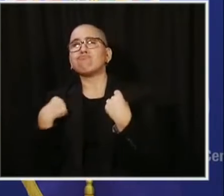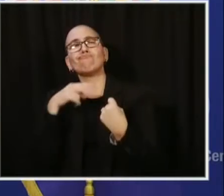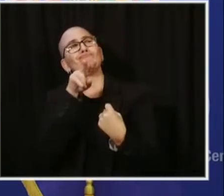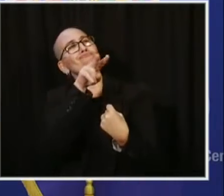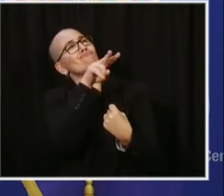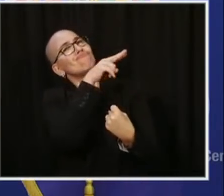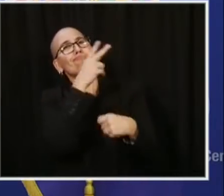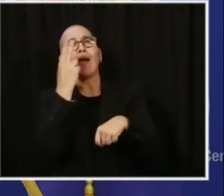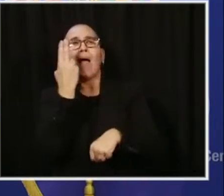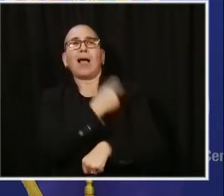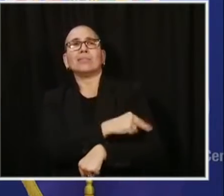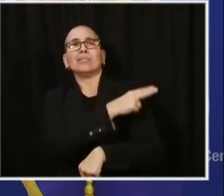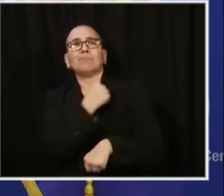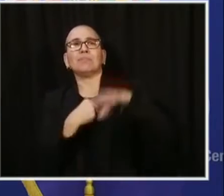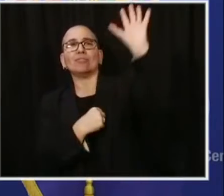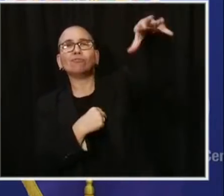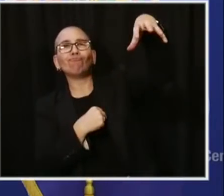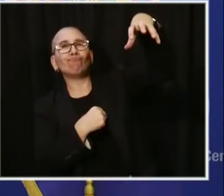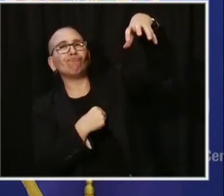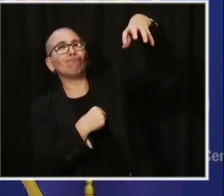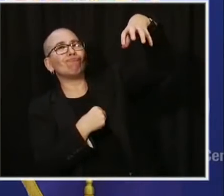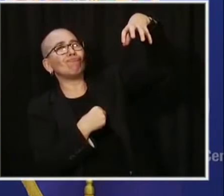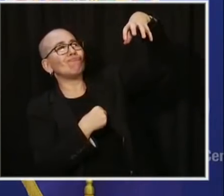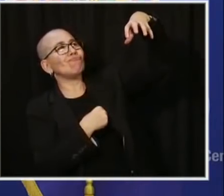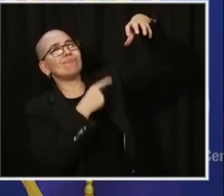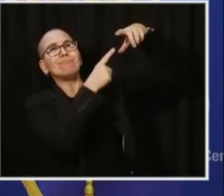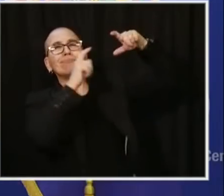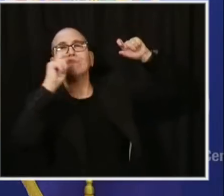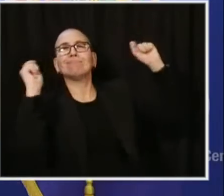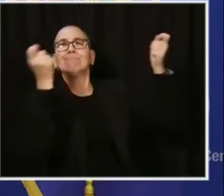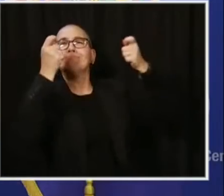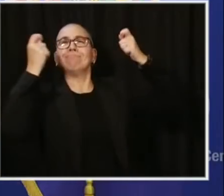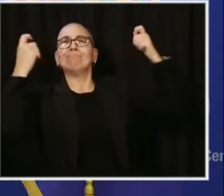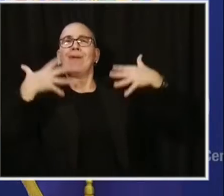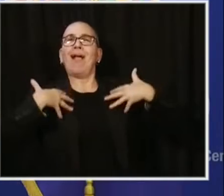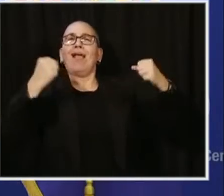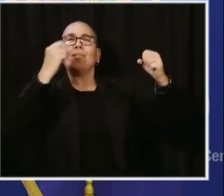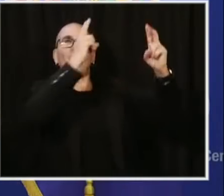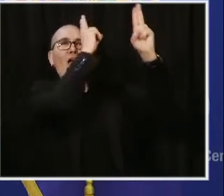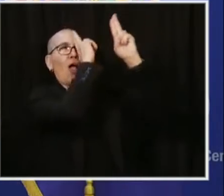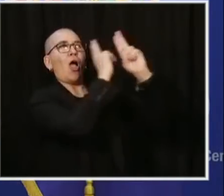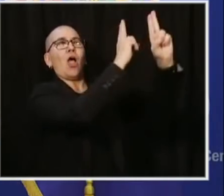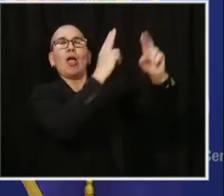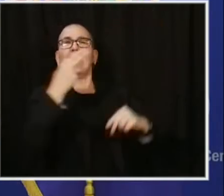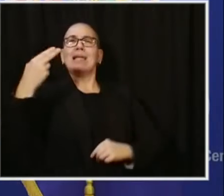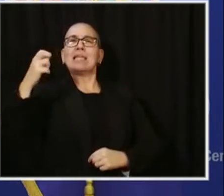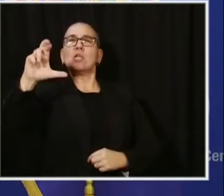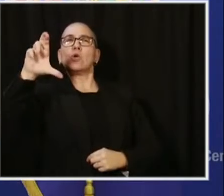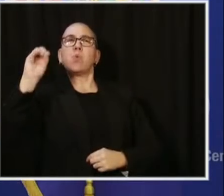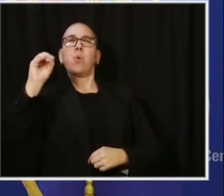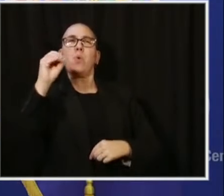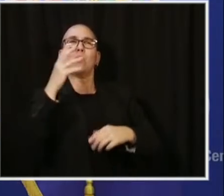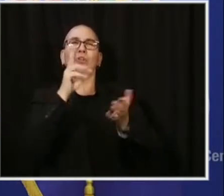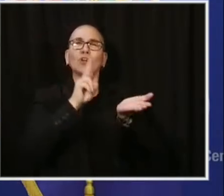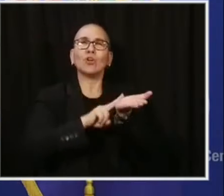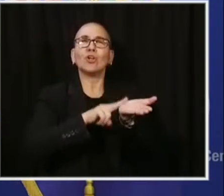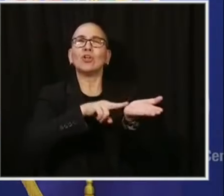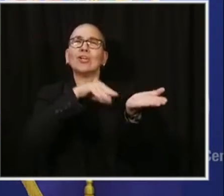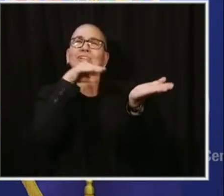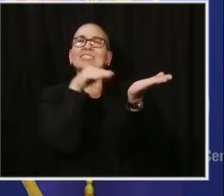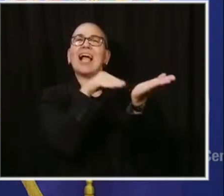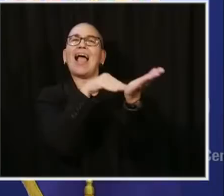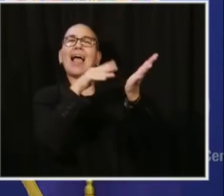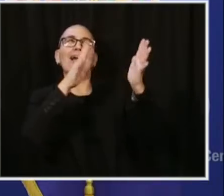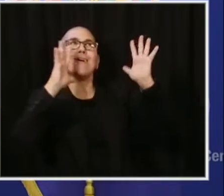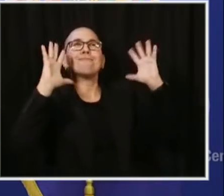up a sign celebrating our healthcare heroes. And we have many healthcare heroes: our nurses, our respiratory therapists, our doctors, our environmental